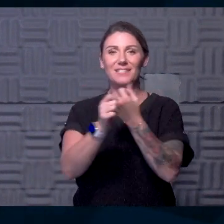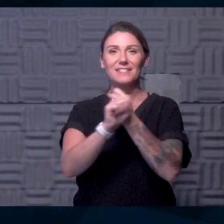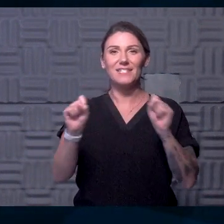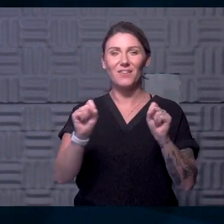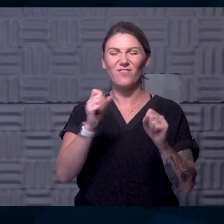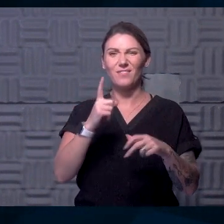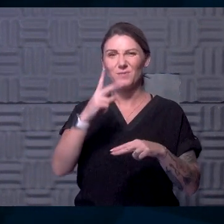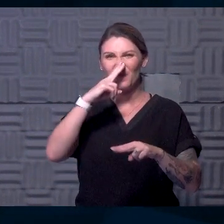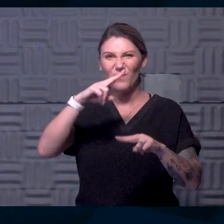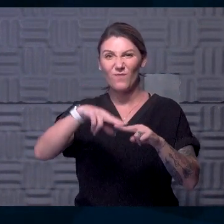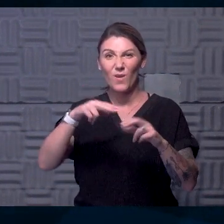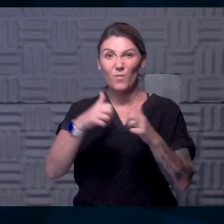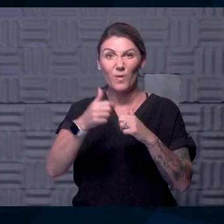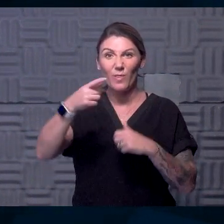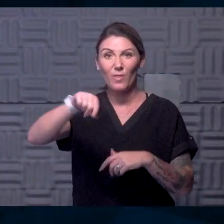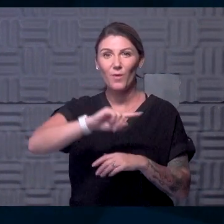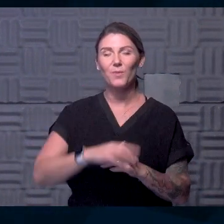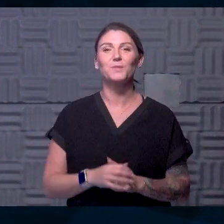with these.